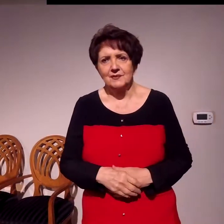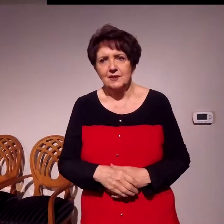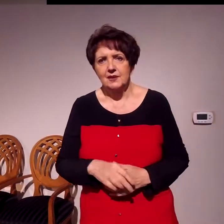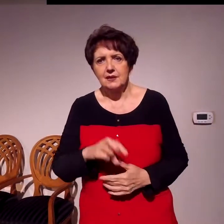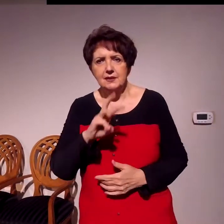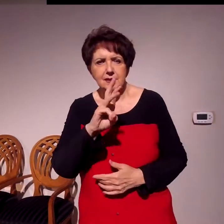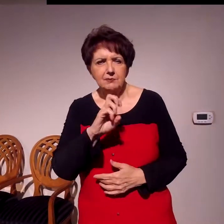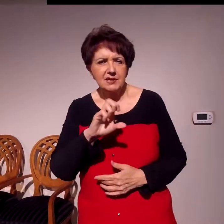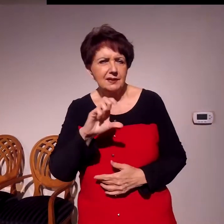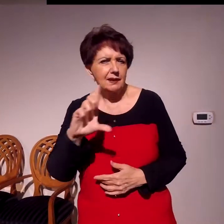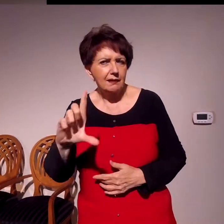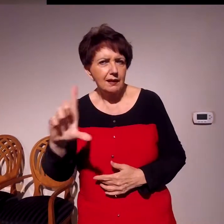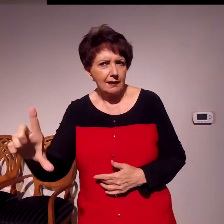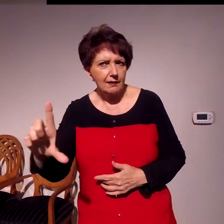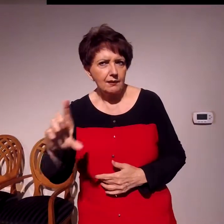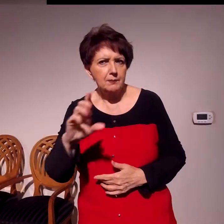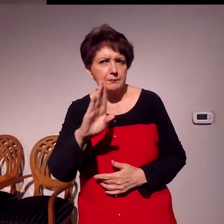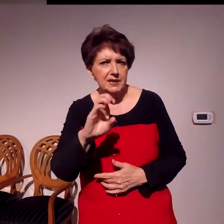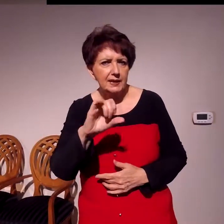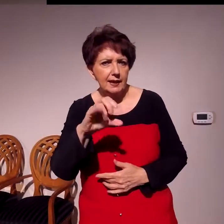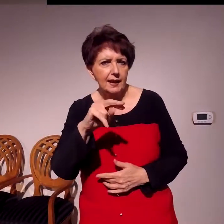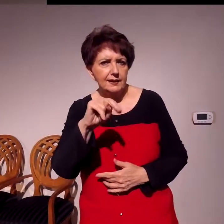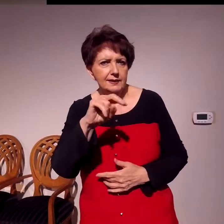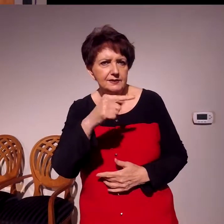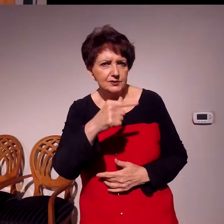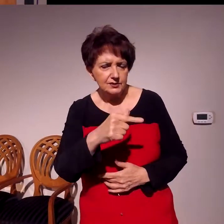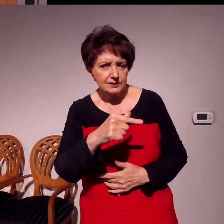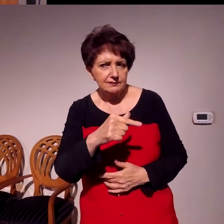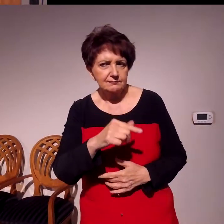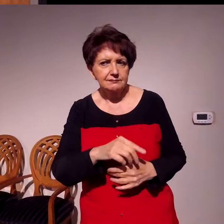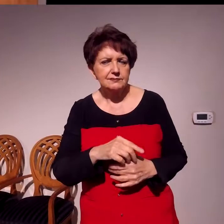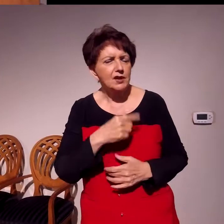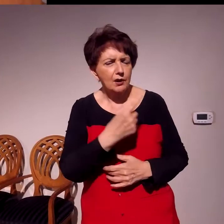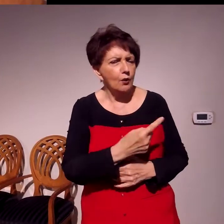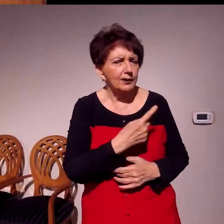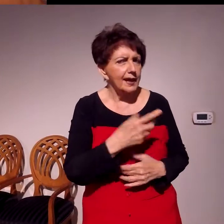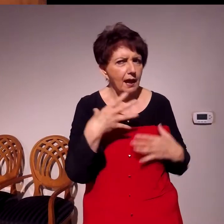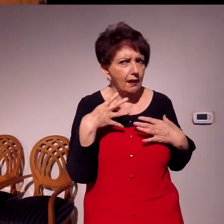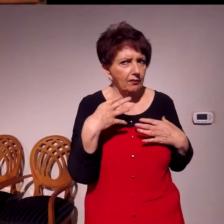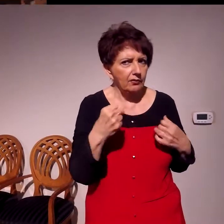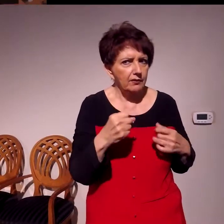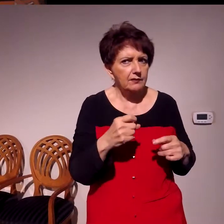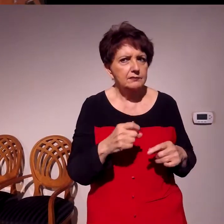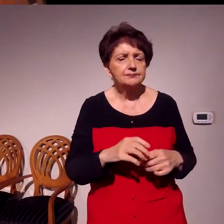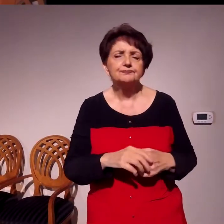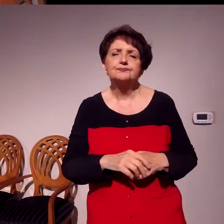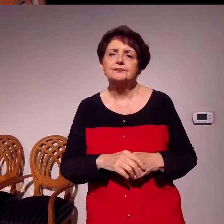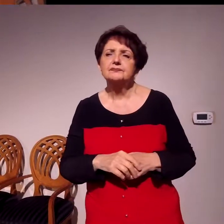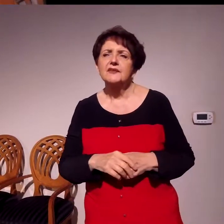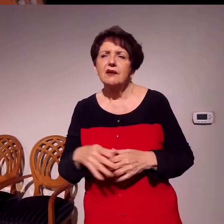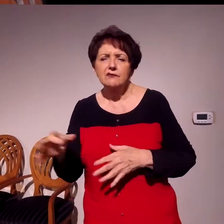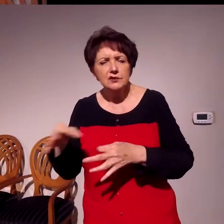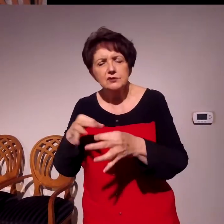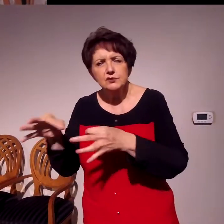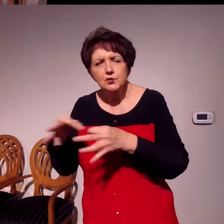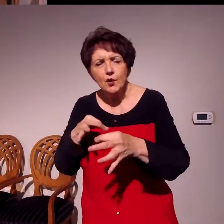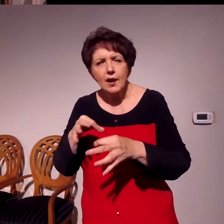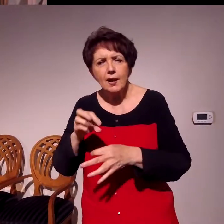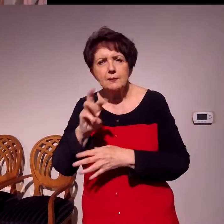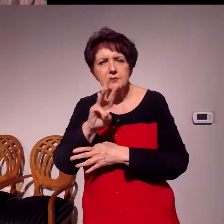Well-being, not just health, but well-being. So if you were to describe well-being,